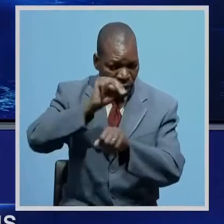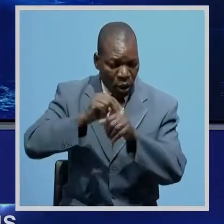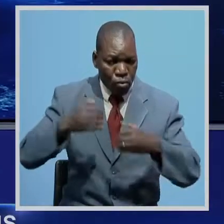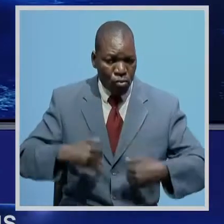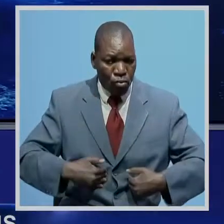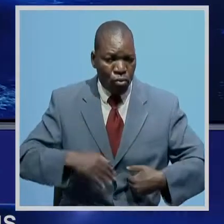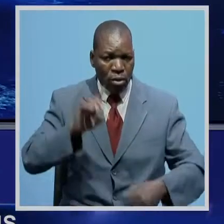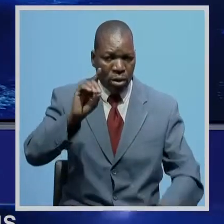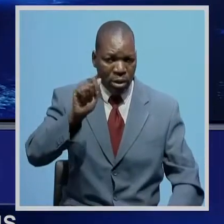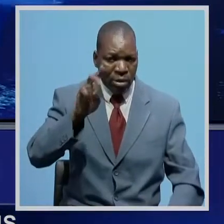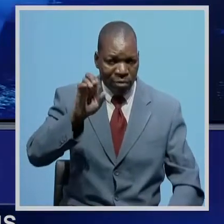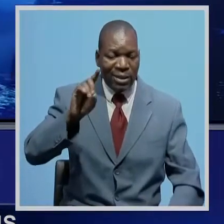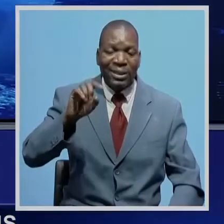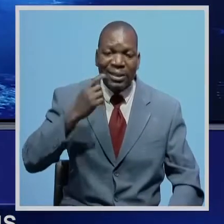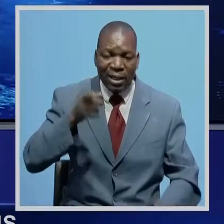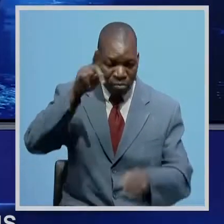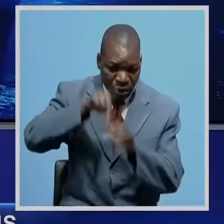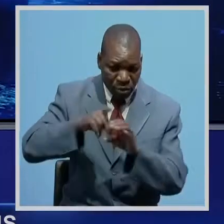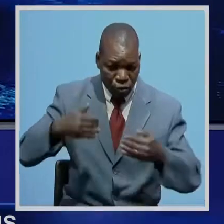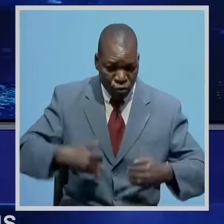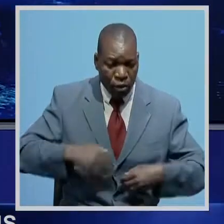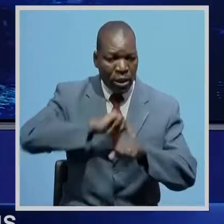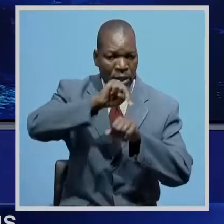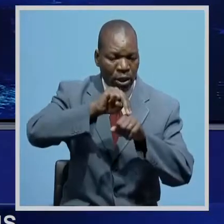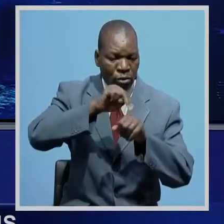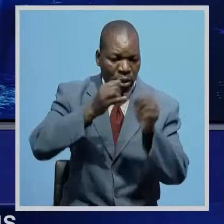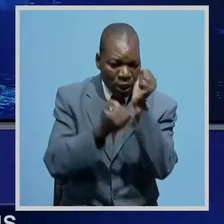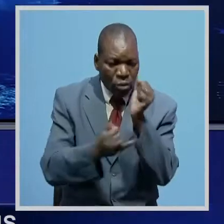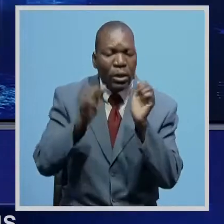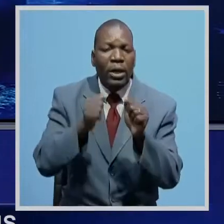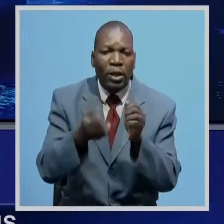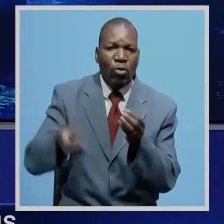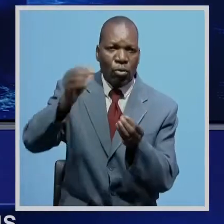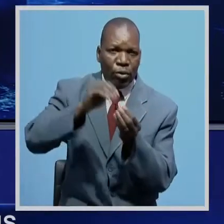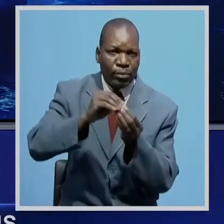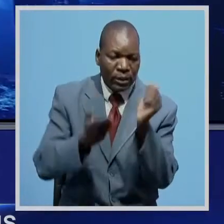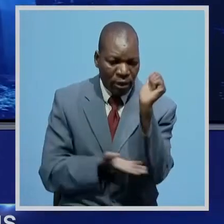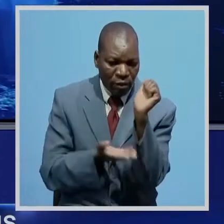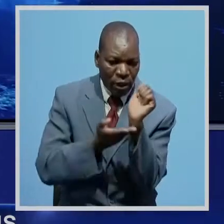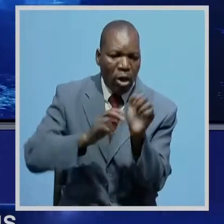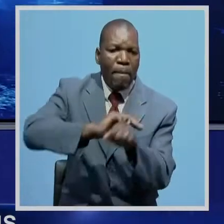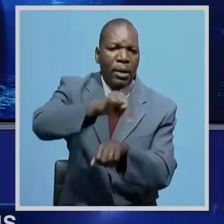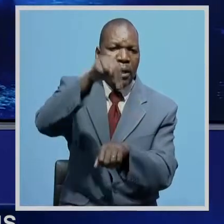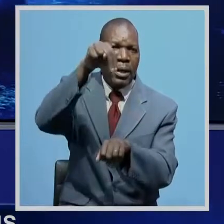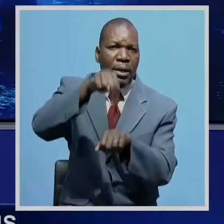youth engagement in national matters is one way they can positively contribute to national development.